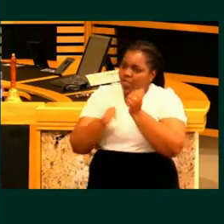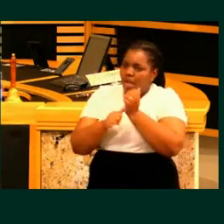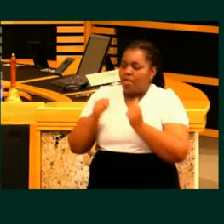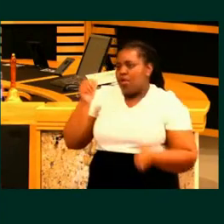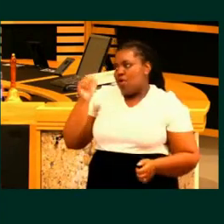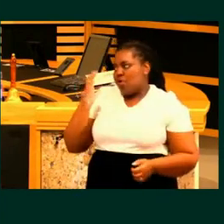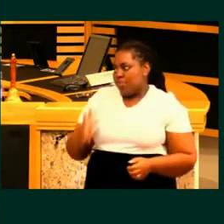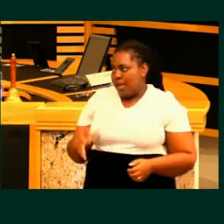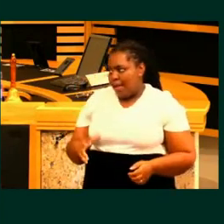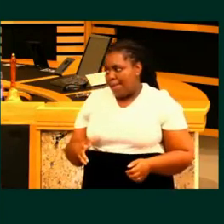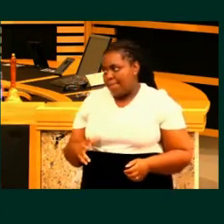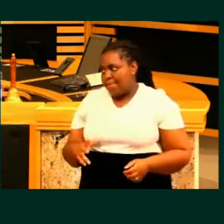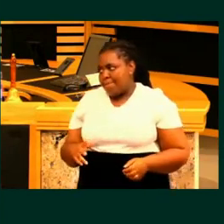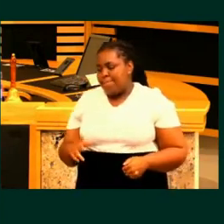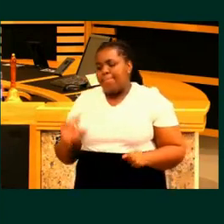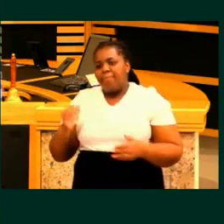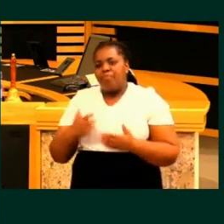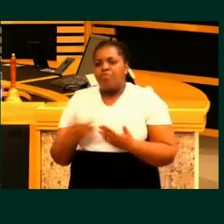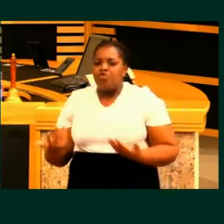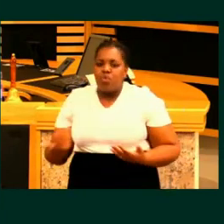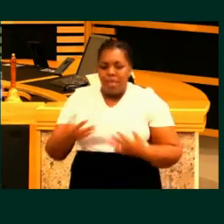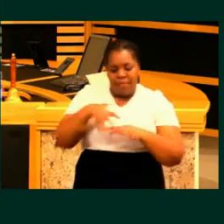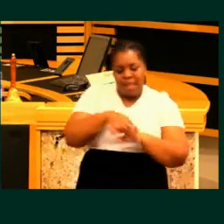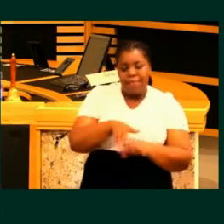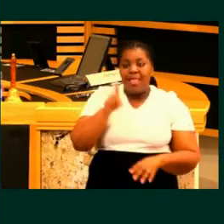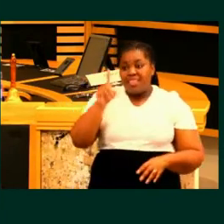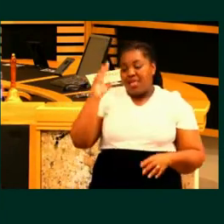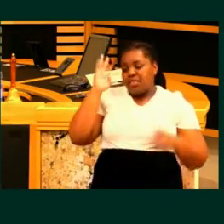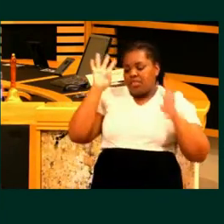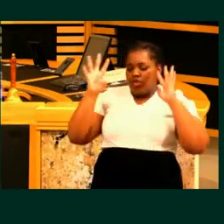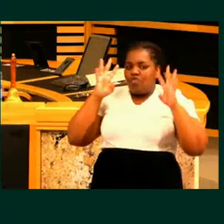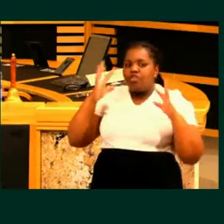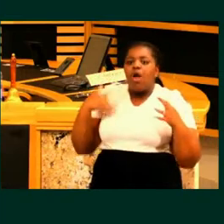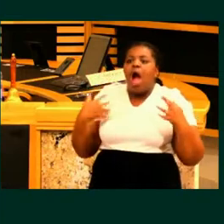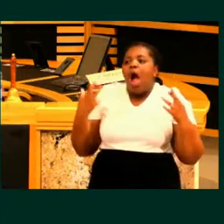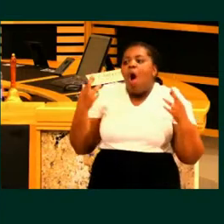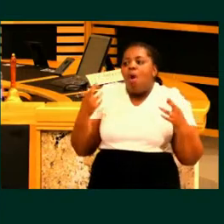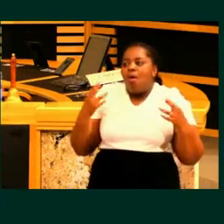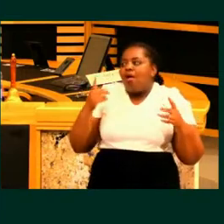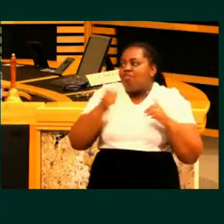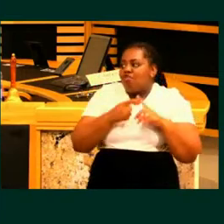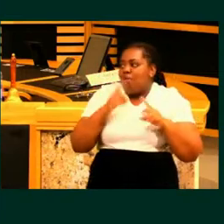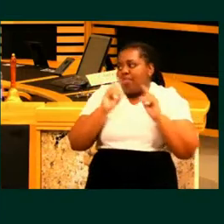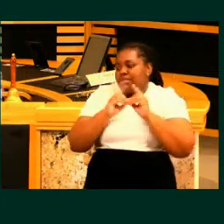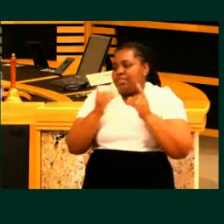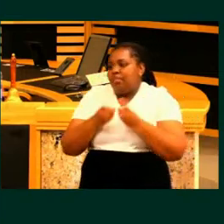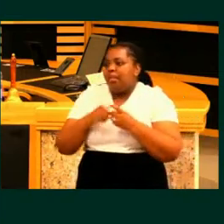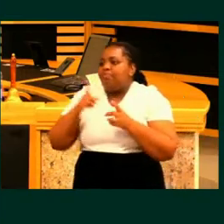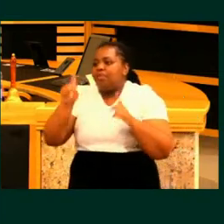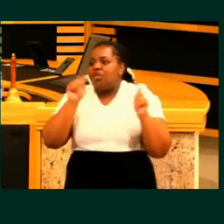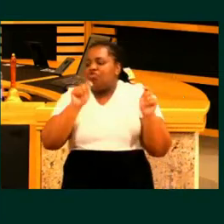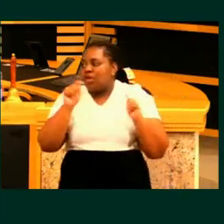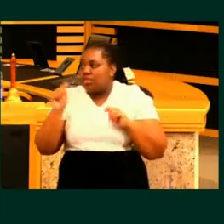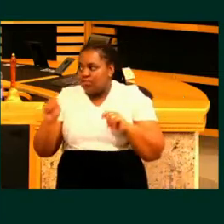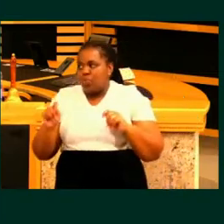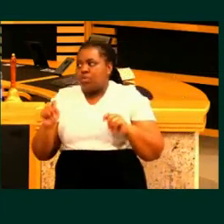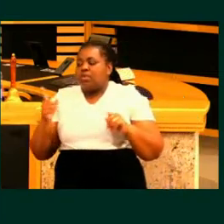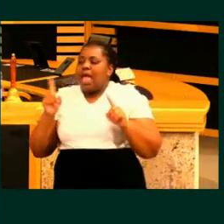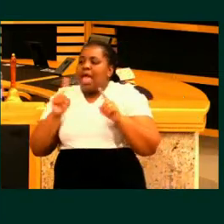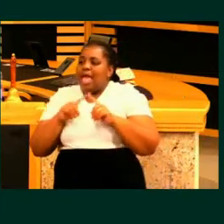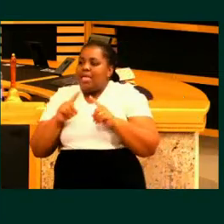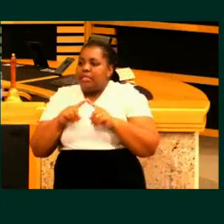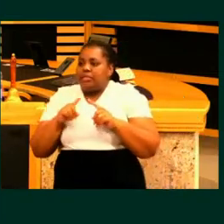next Frontier is to implement this Innovation hopefully by the department of of of Transport as a